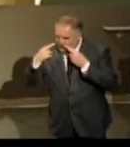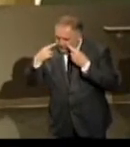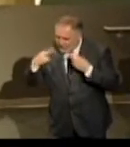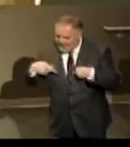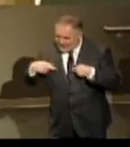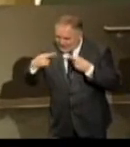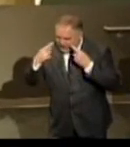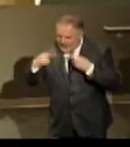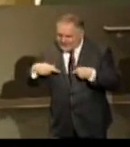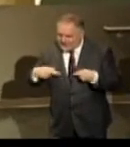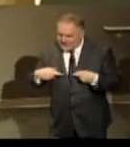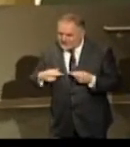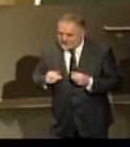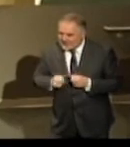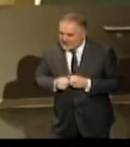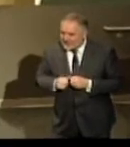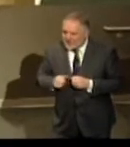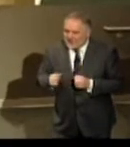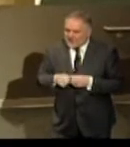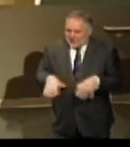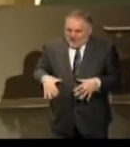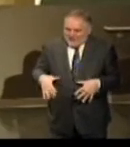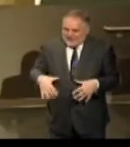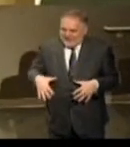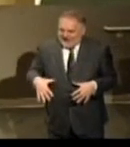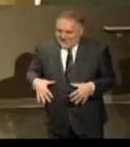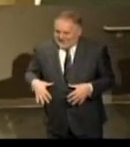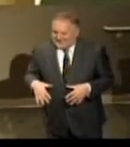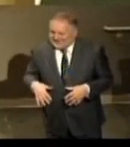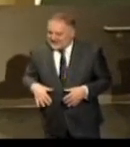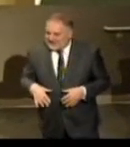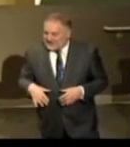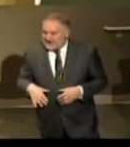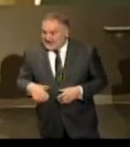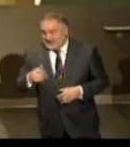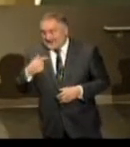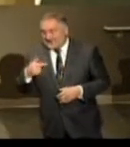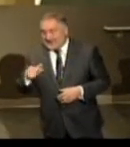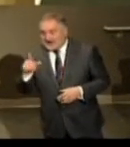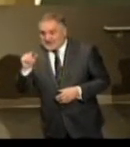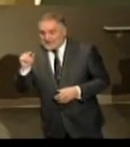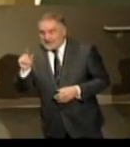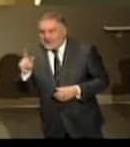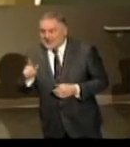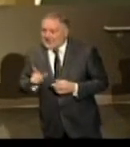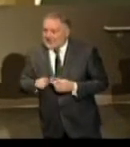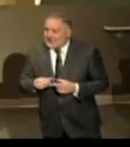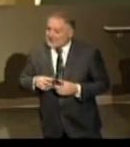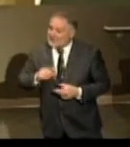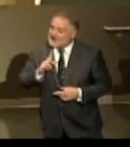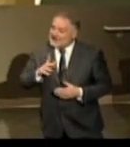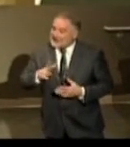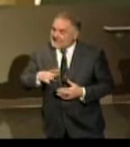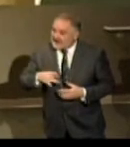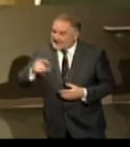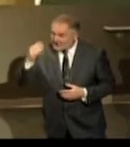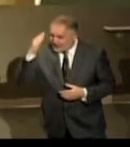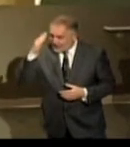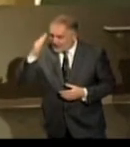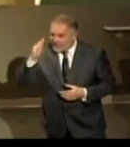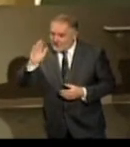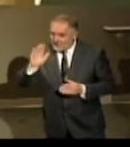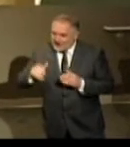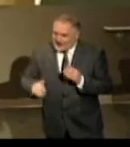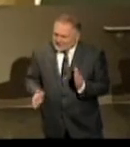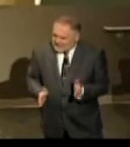Said the robin to the sparrow, "I should really like to know why those anxious human beings are rushing and